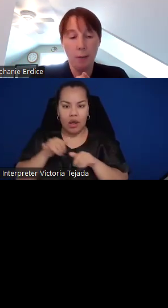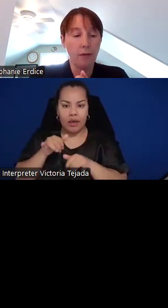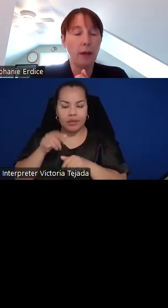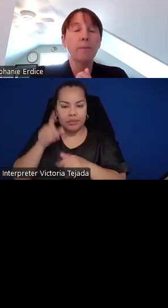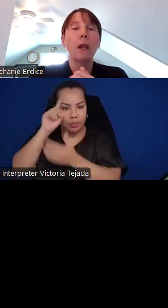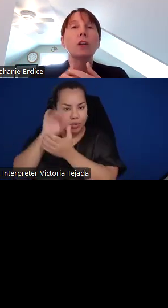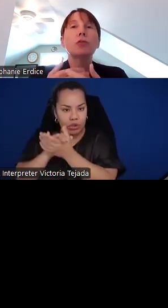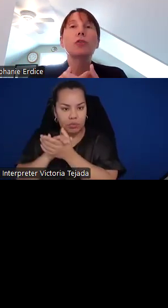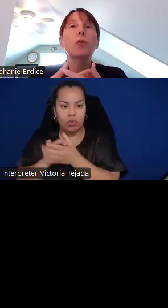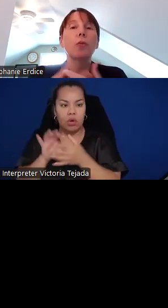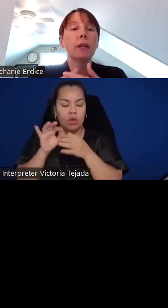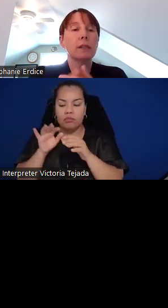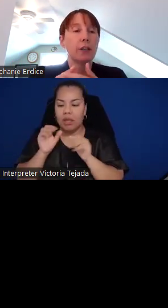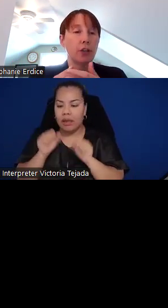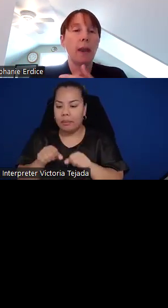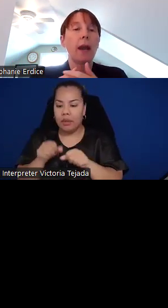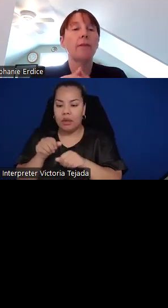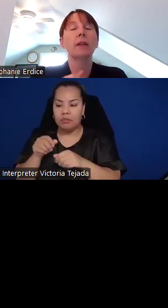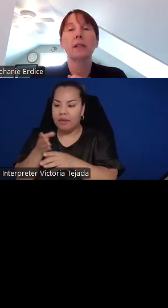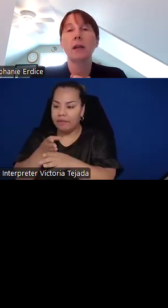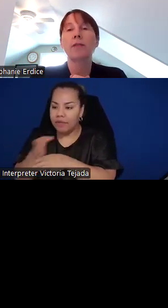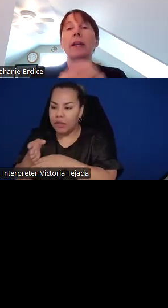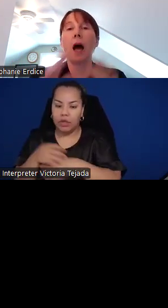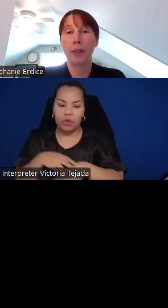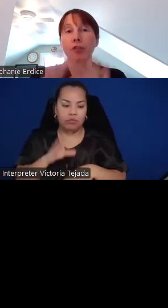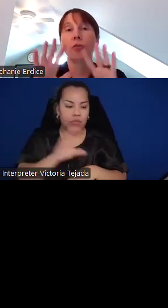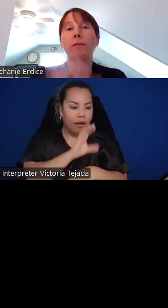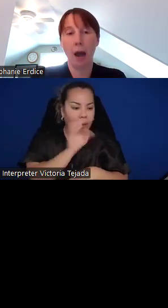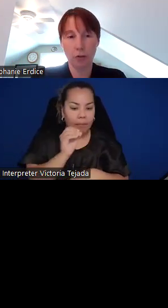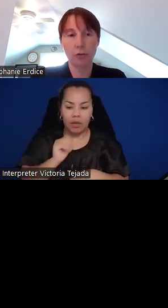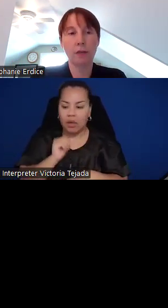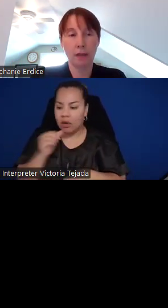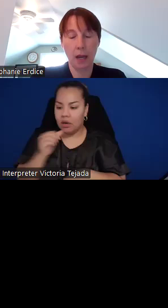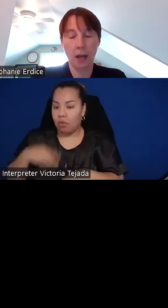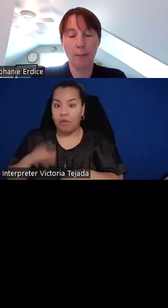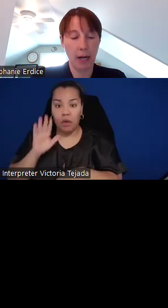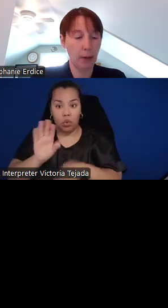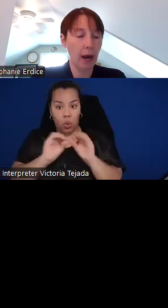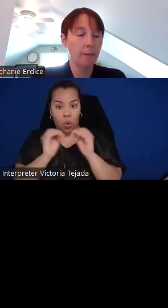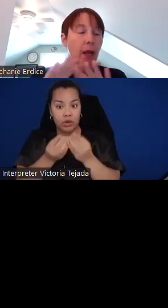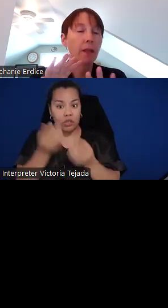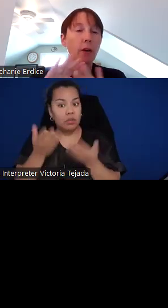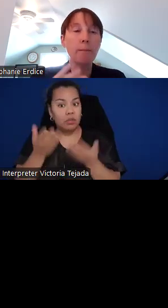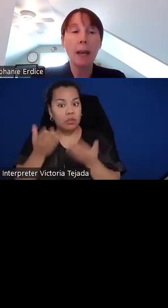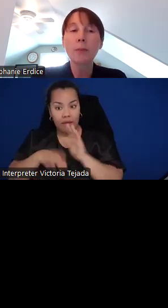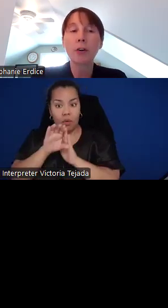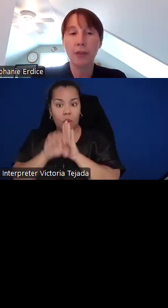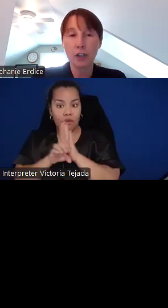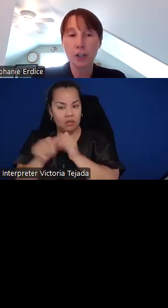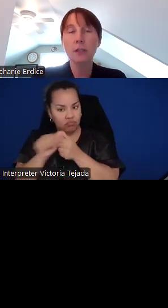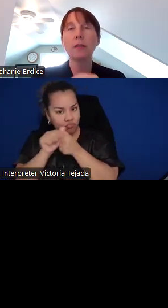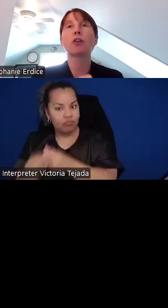company or a nonprofit. So your organization may have a list of like ethics or values that they abide by. There are